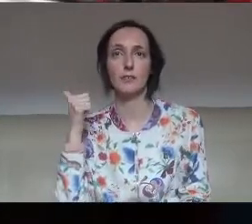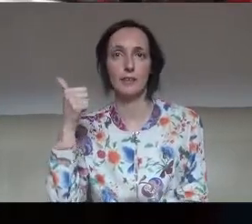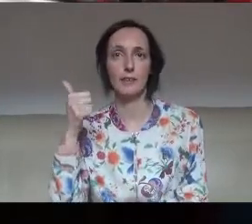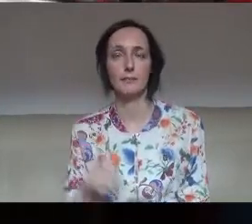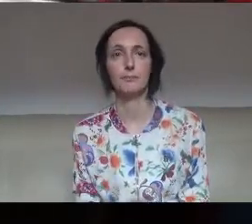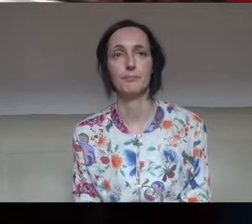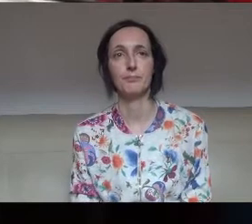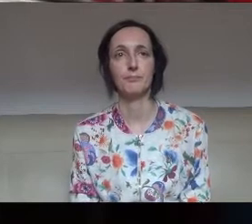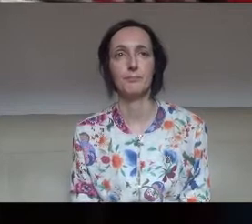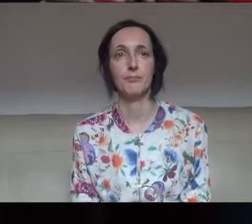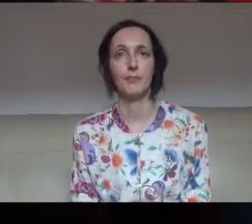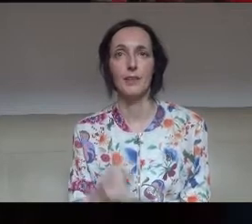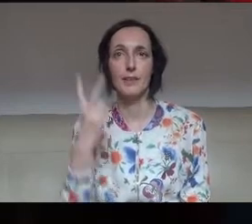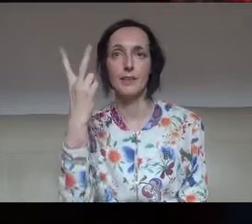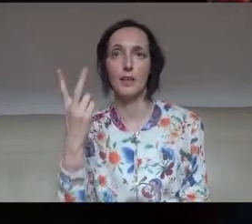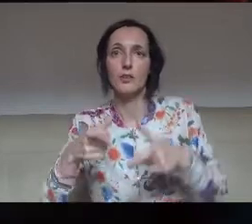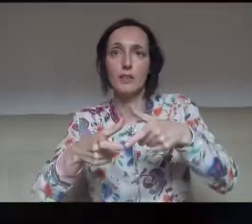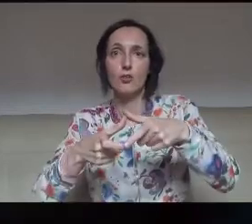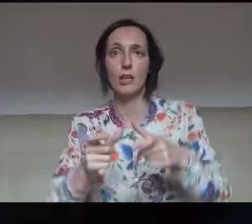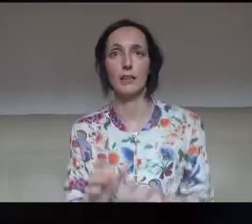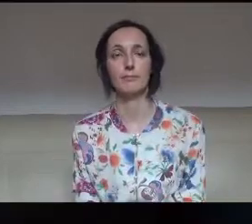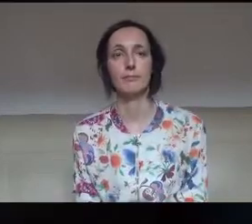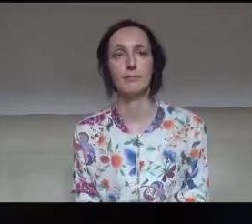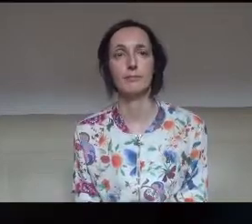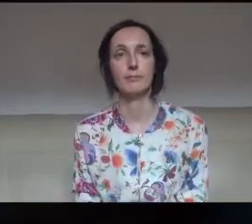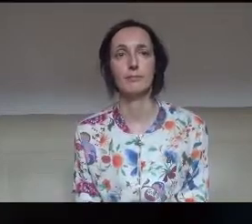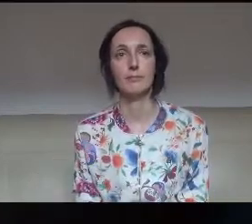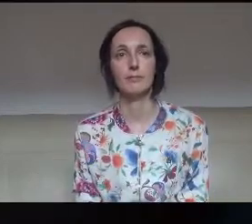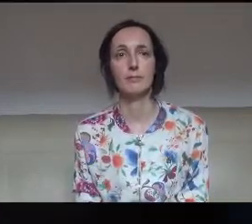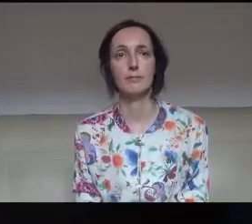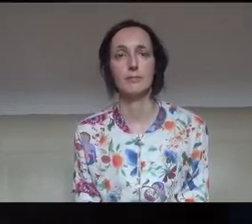And it goes. One is done. Second.